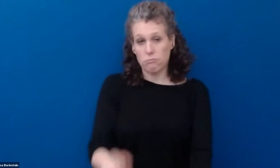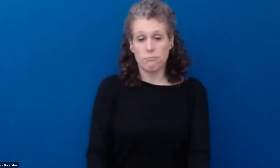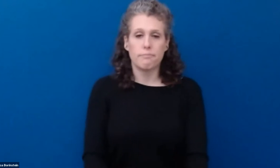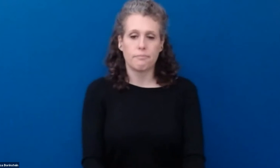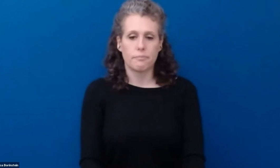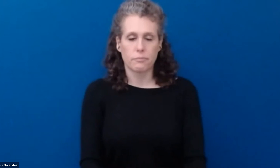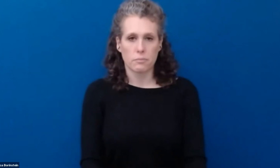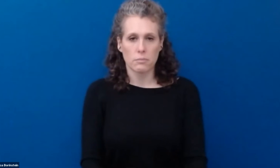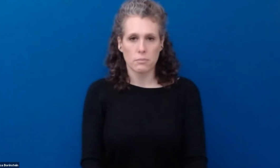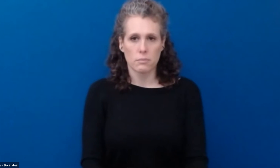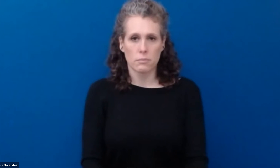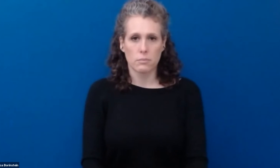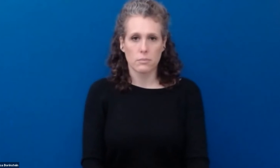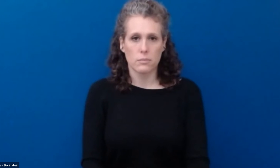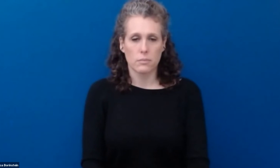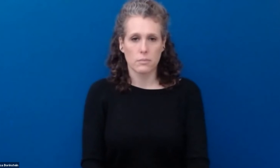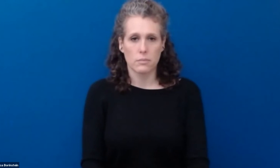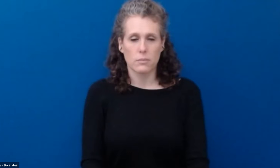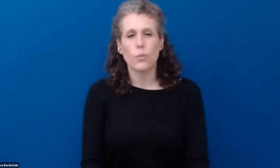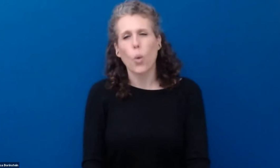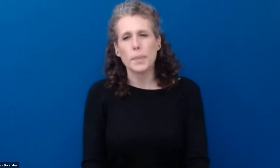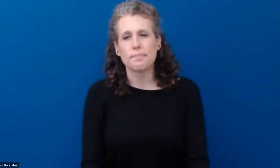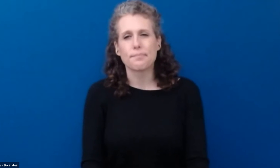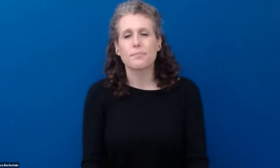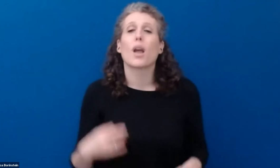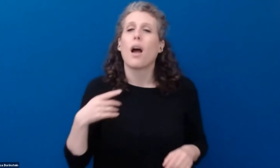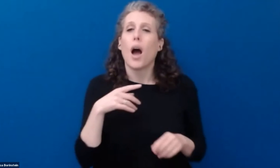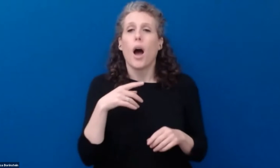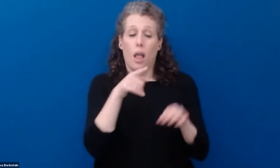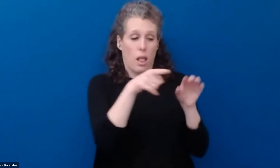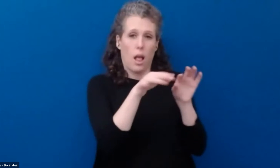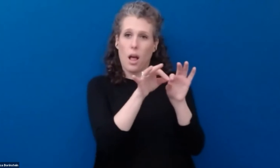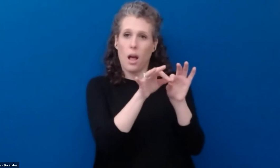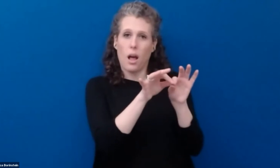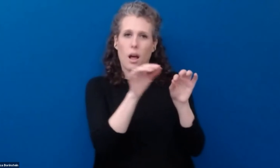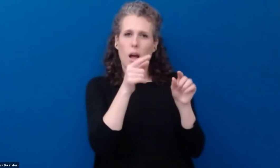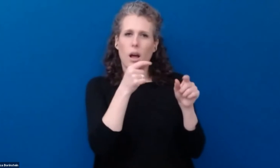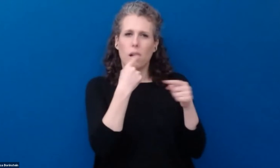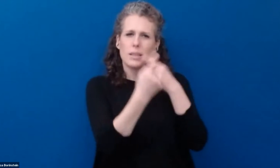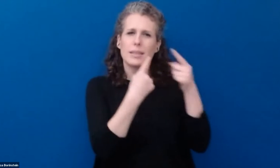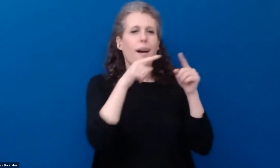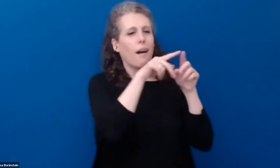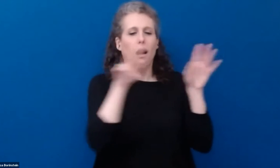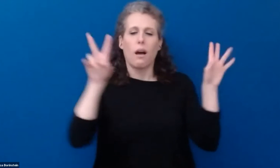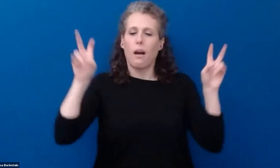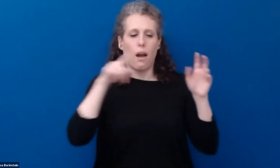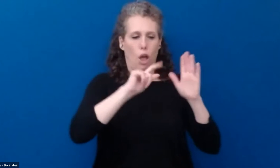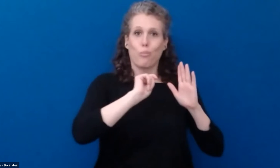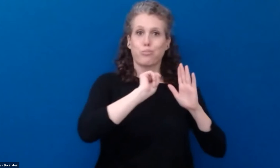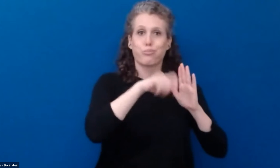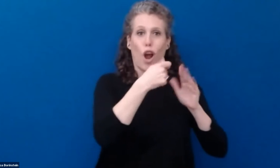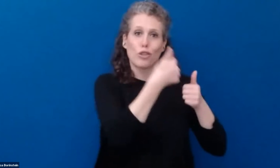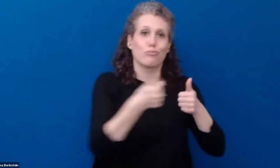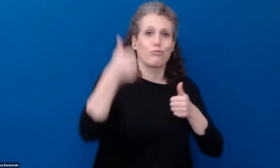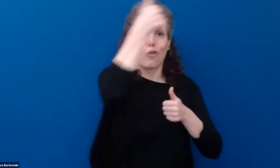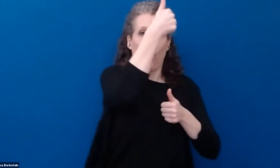Yes, I think it's a little bit too simplified to say that the project owners are the ones owning this. If we're looking